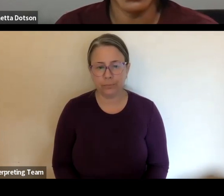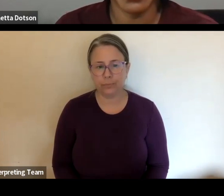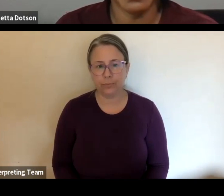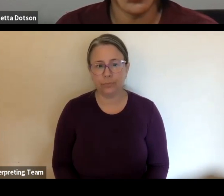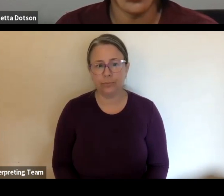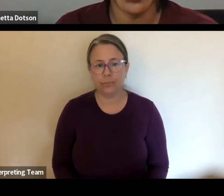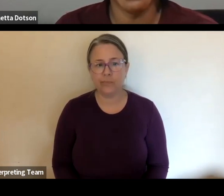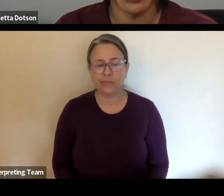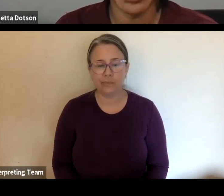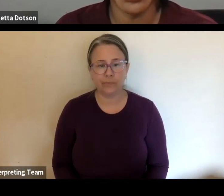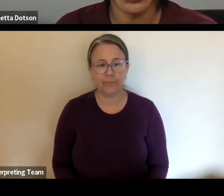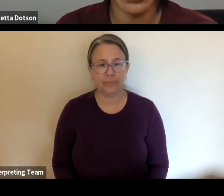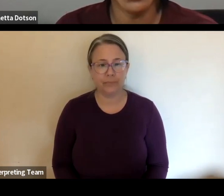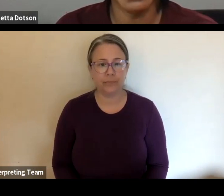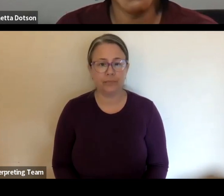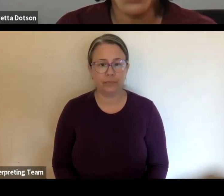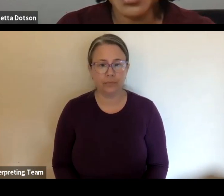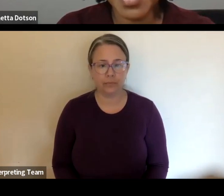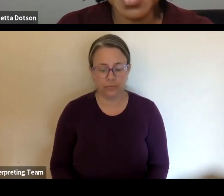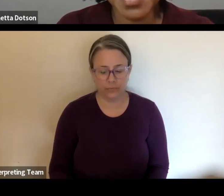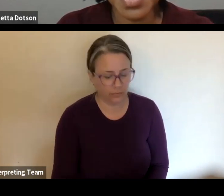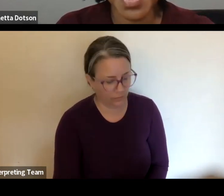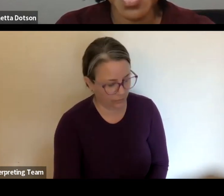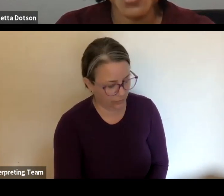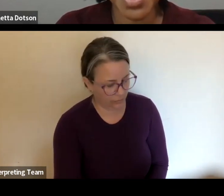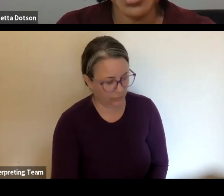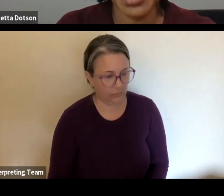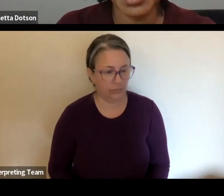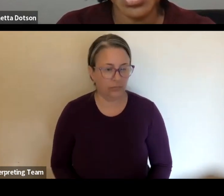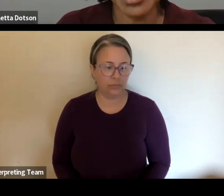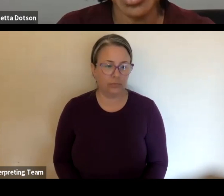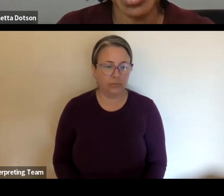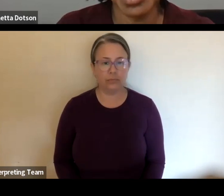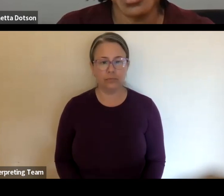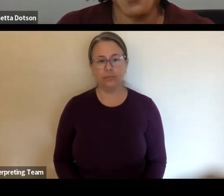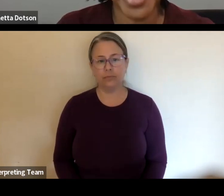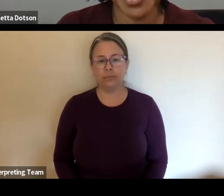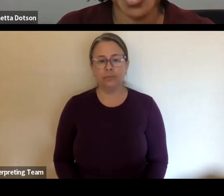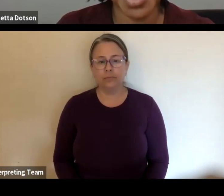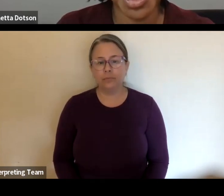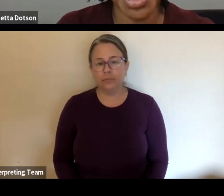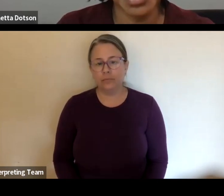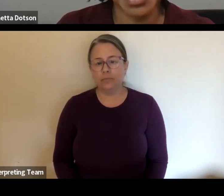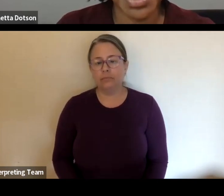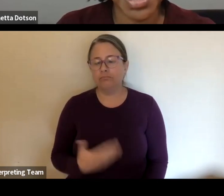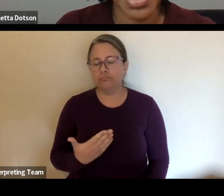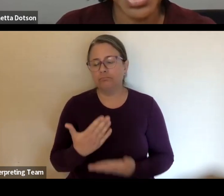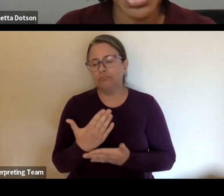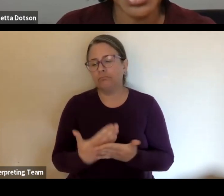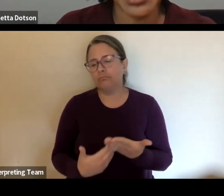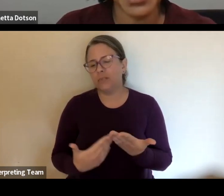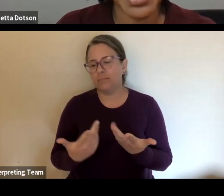So this figure is just showing you some of the different mechanisms that could lead